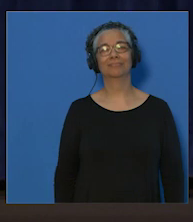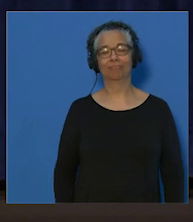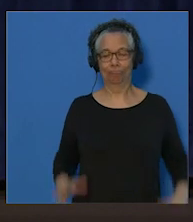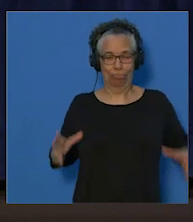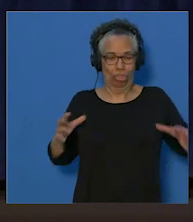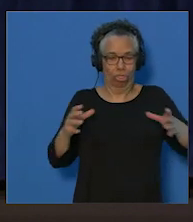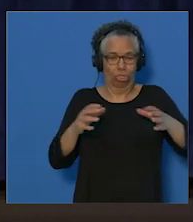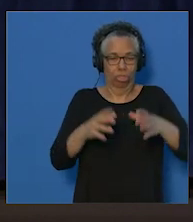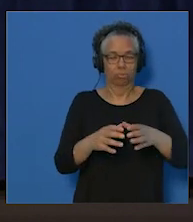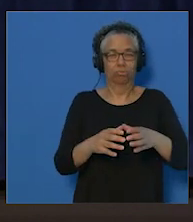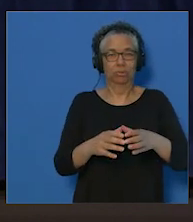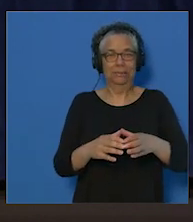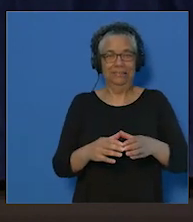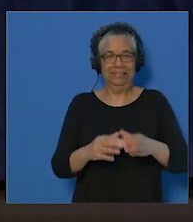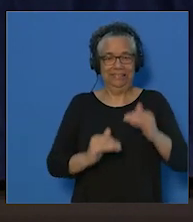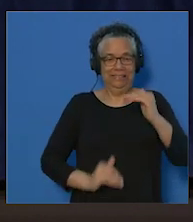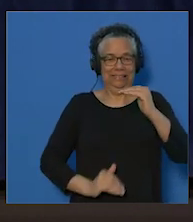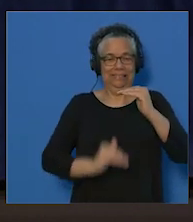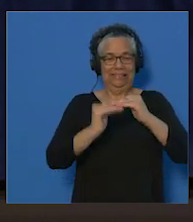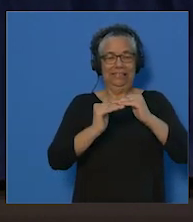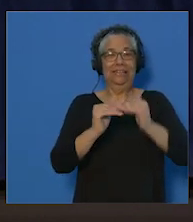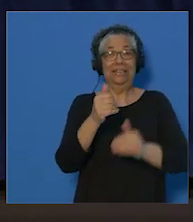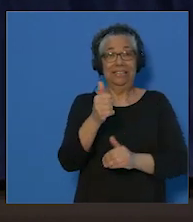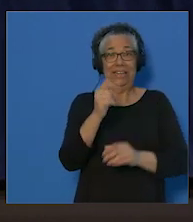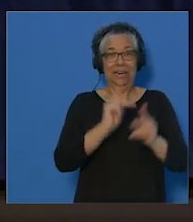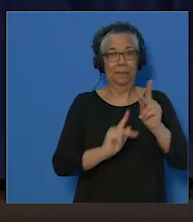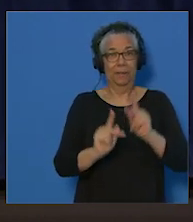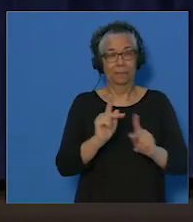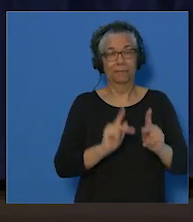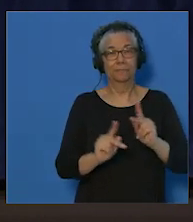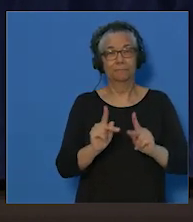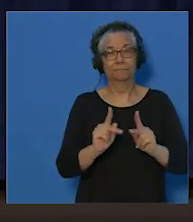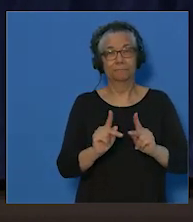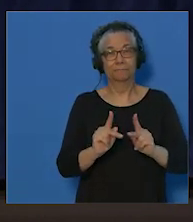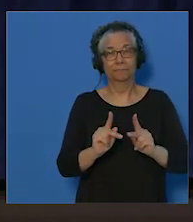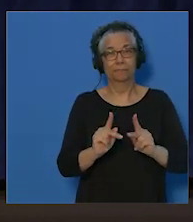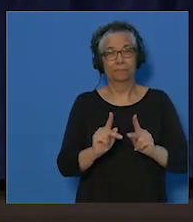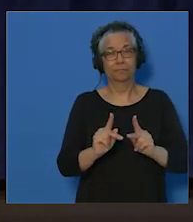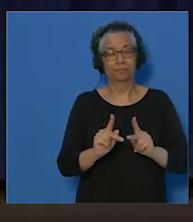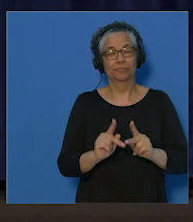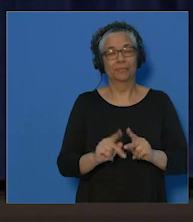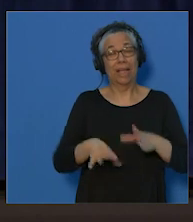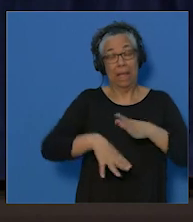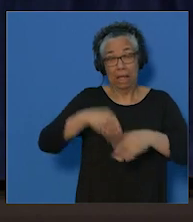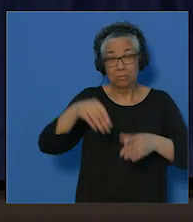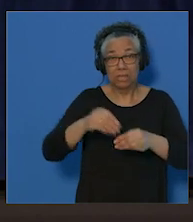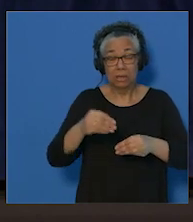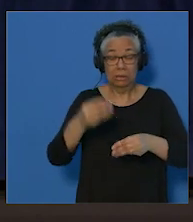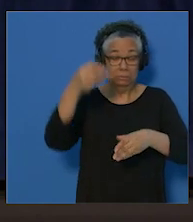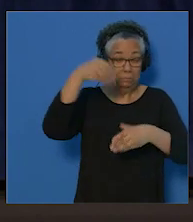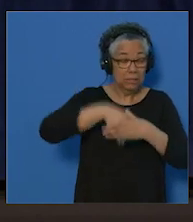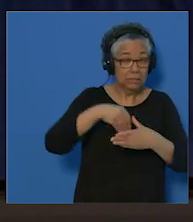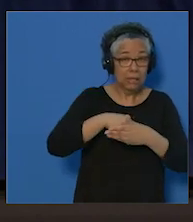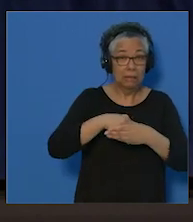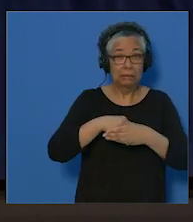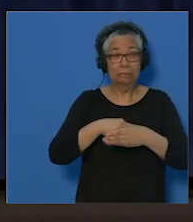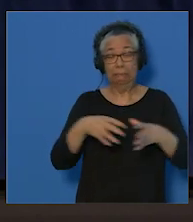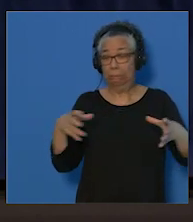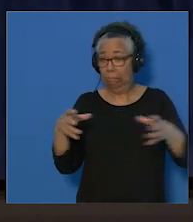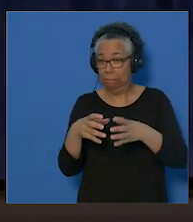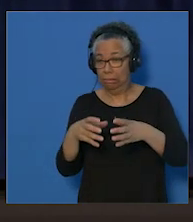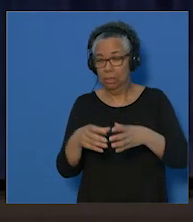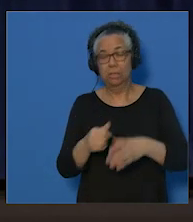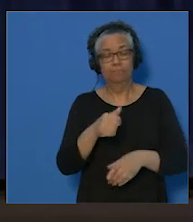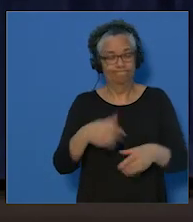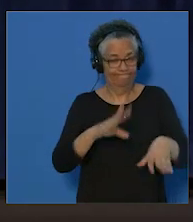Gatherings will be limited to no more than 10 persons. This is outdoor gatherings, indoor gatherings, including